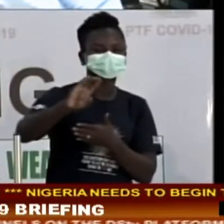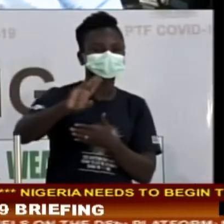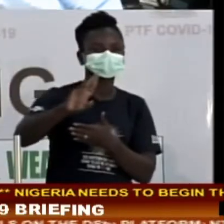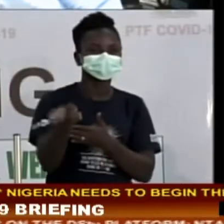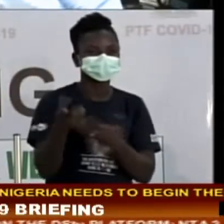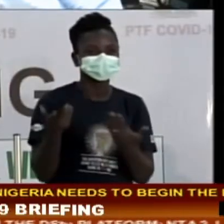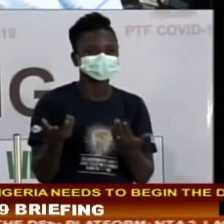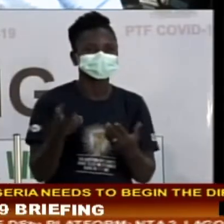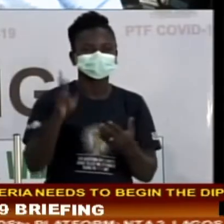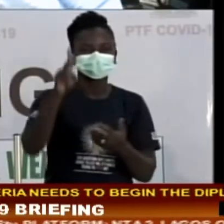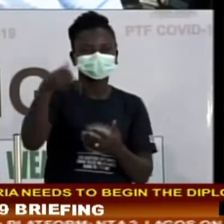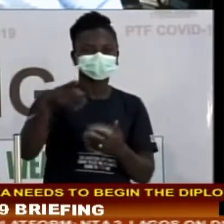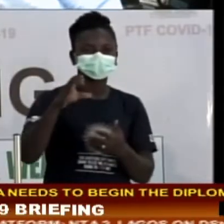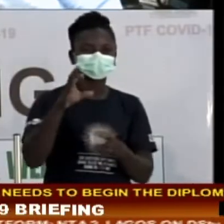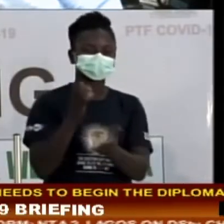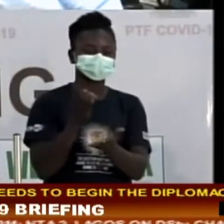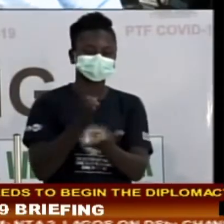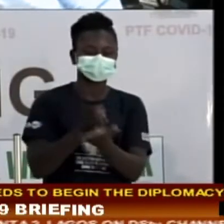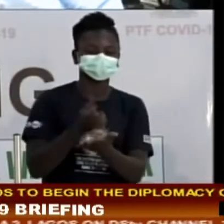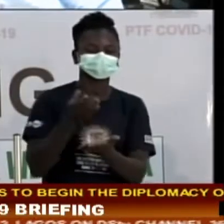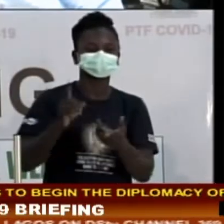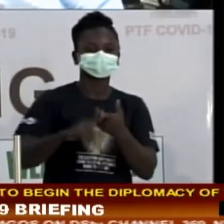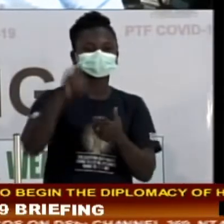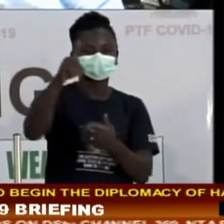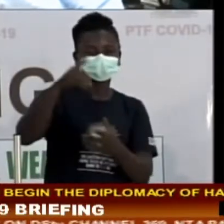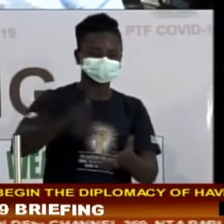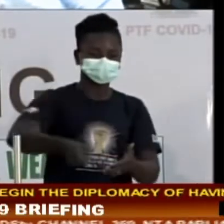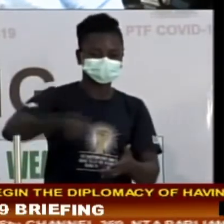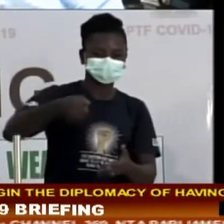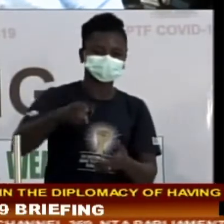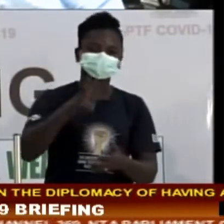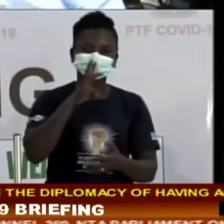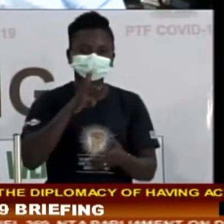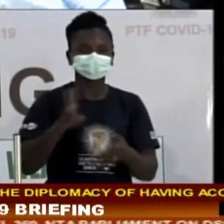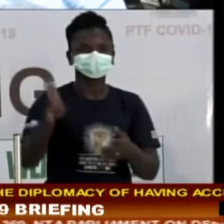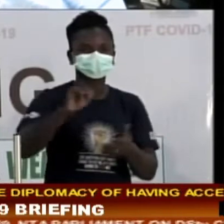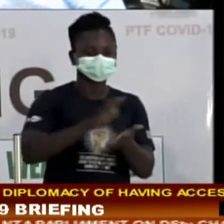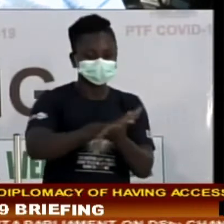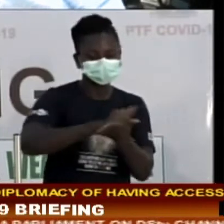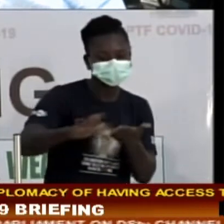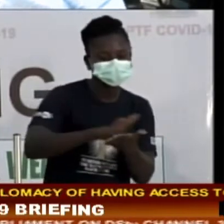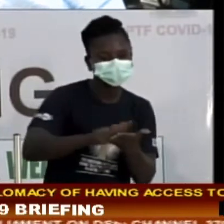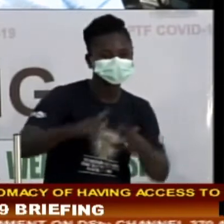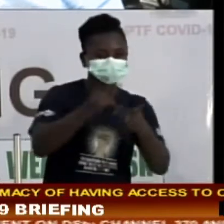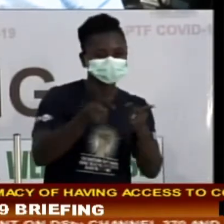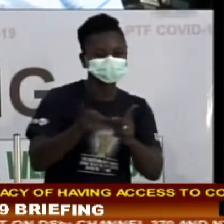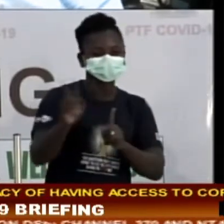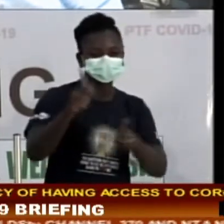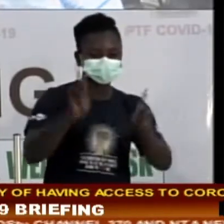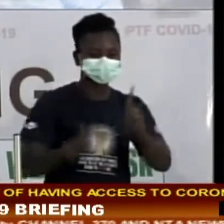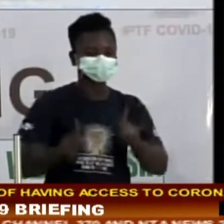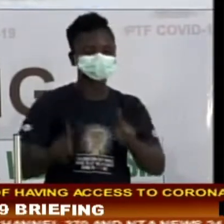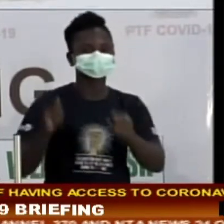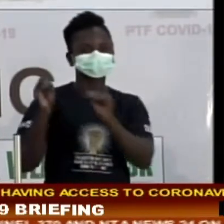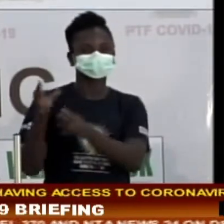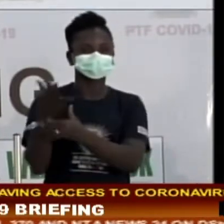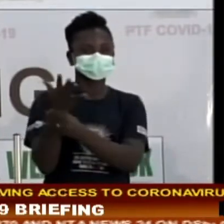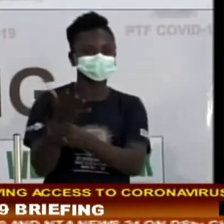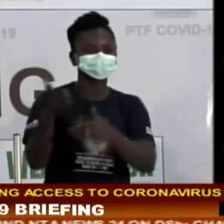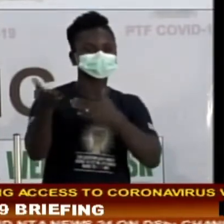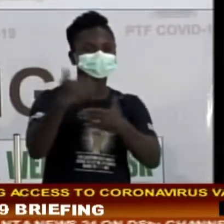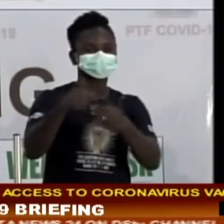water and use that to regularly disinfect surfaces where people put their hands on all the time so places